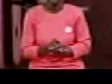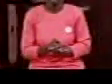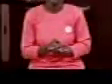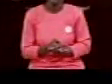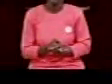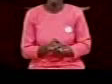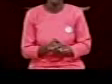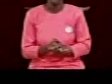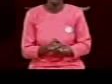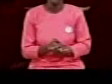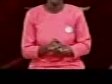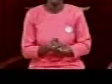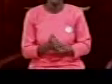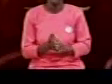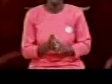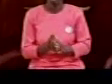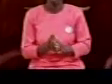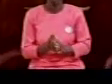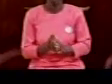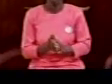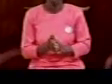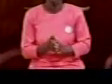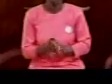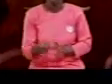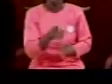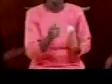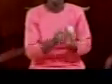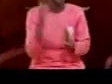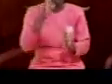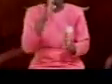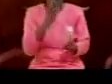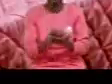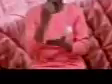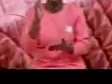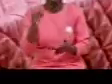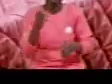But they that will be rich by force, that will be